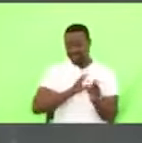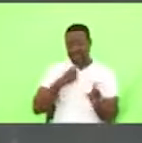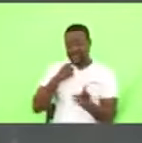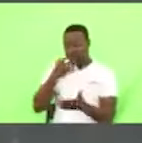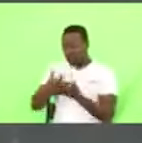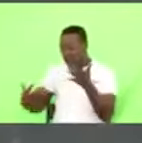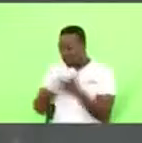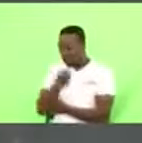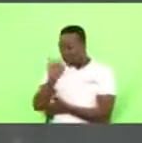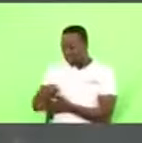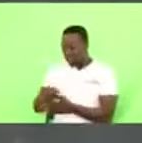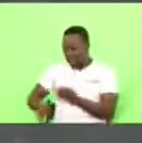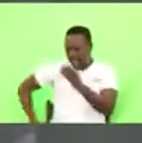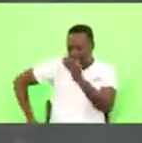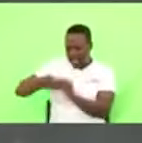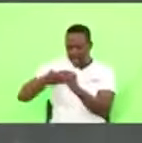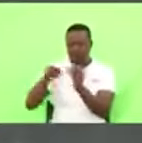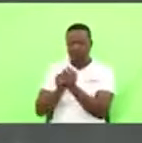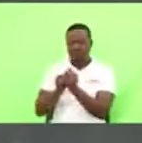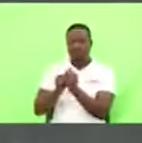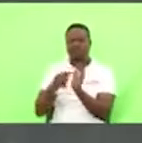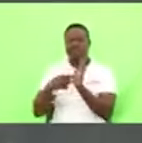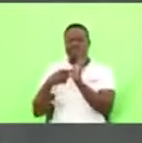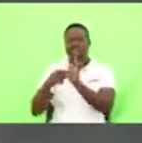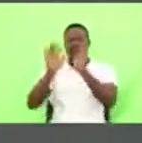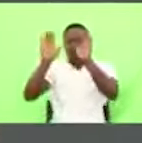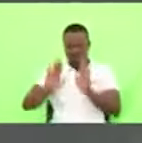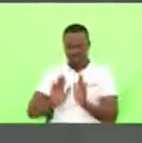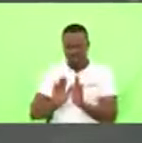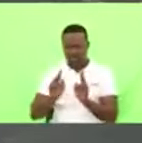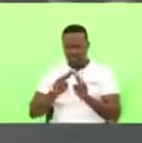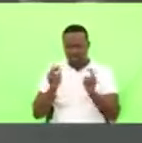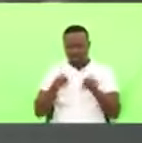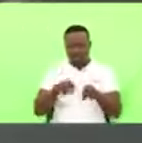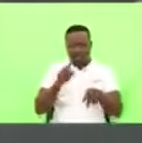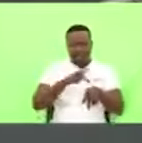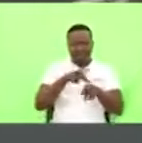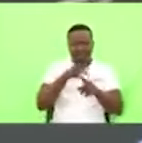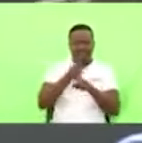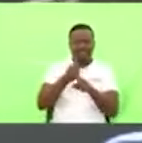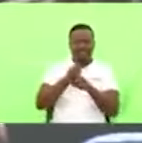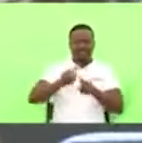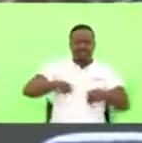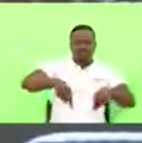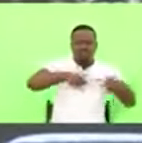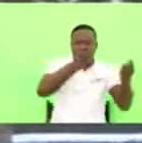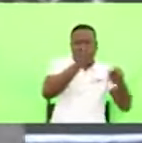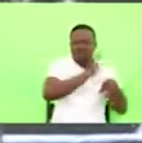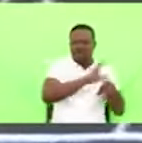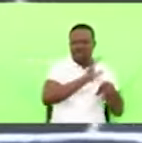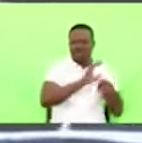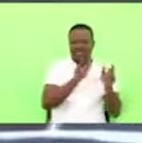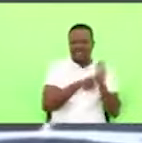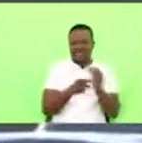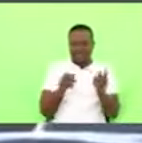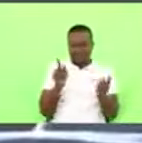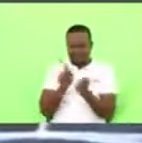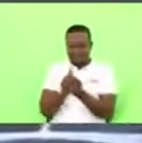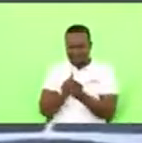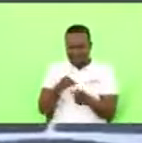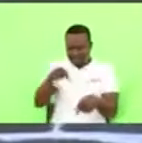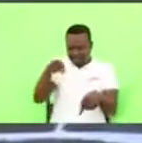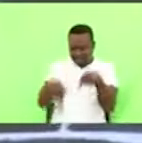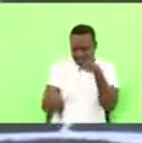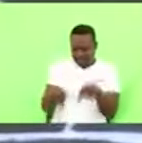will be backed by signs and wonders. So when Peter and Co were going to church and they met this lame